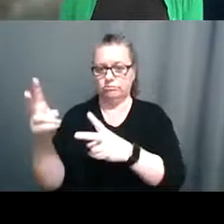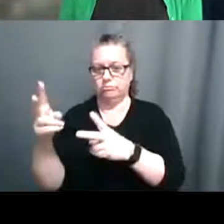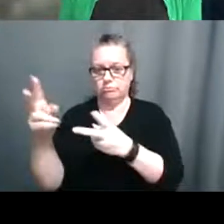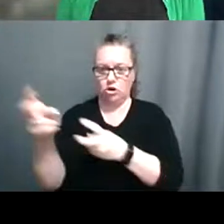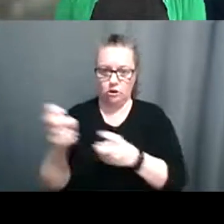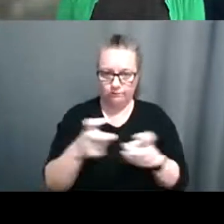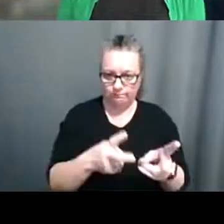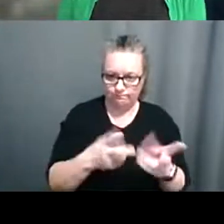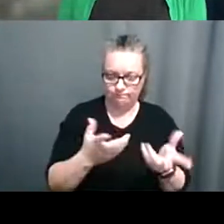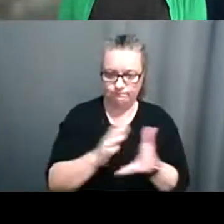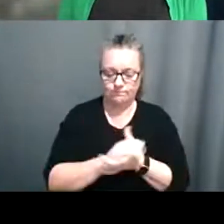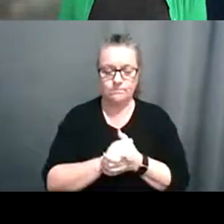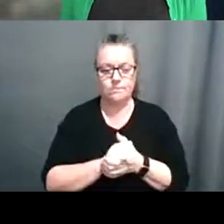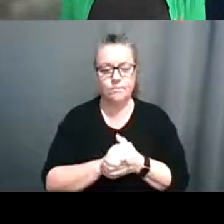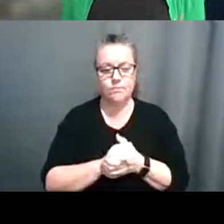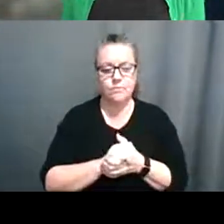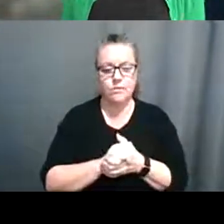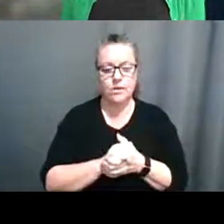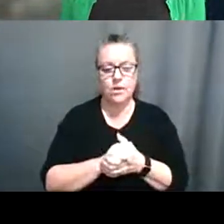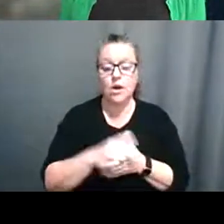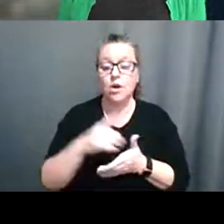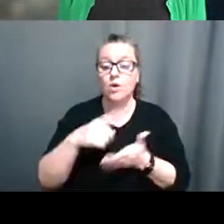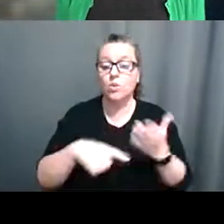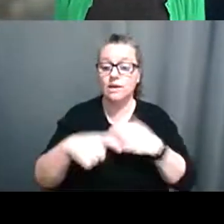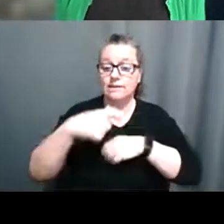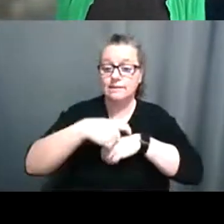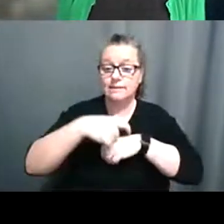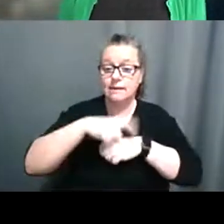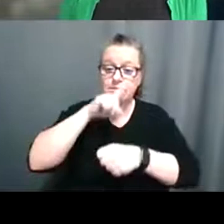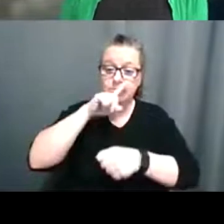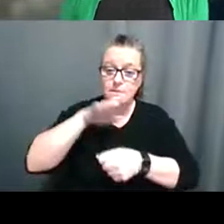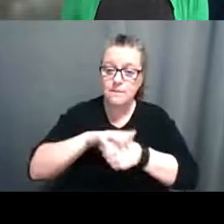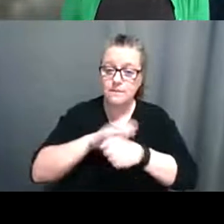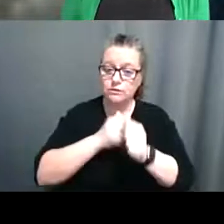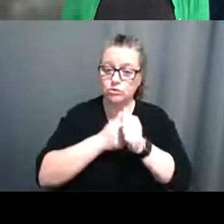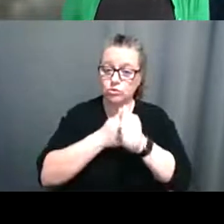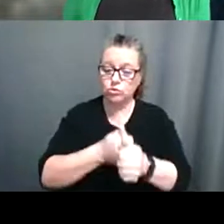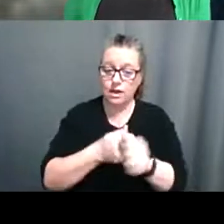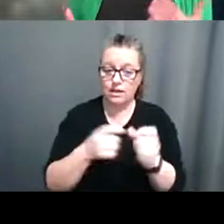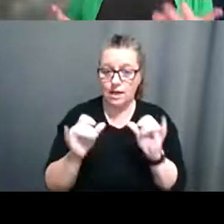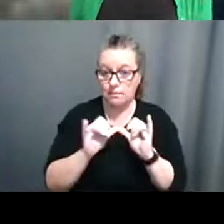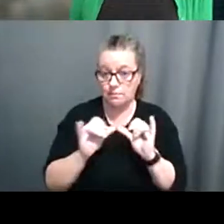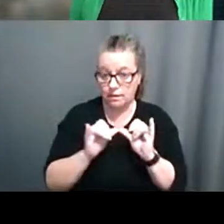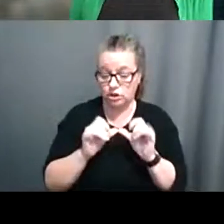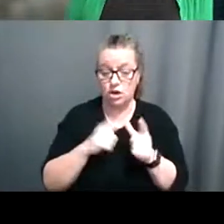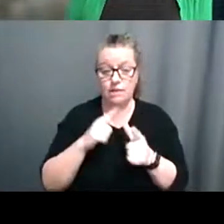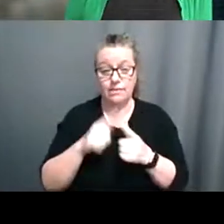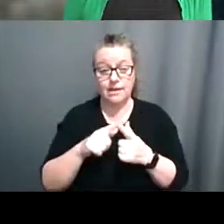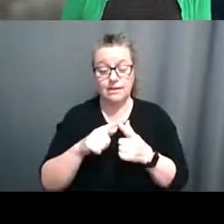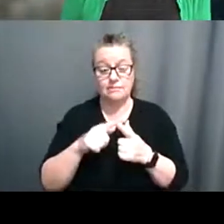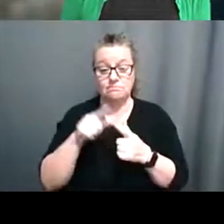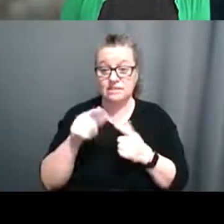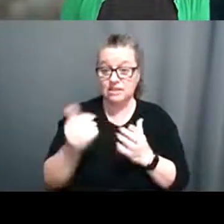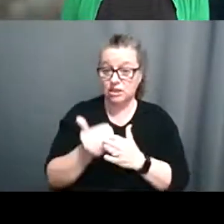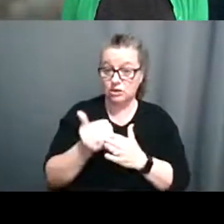or storage system. And what is the time commitment to track and measure? And then, is this a new task for